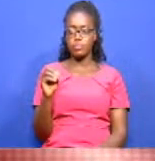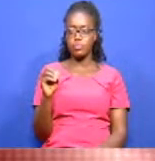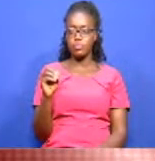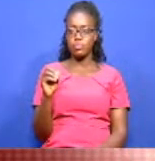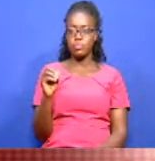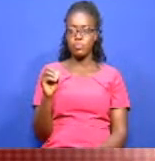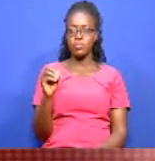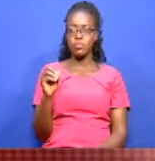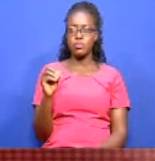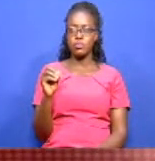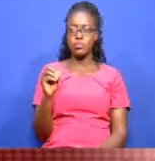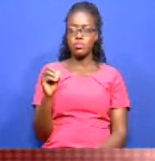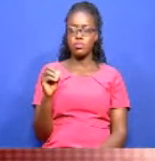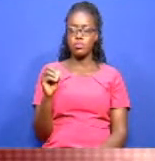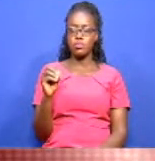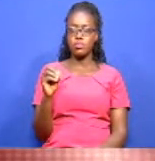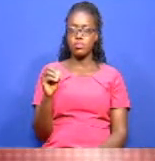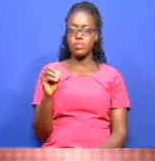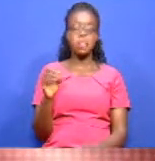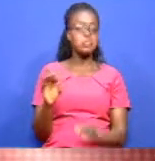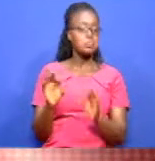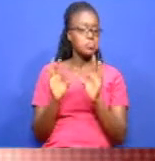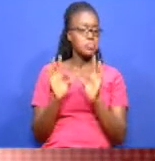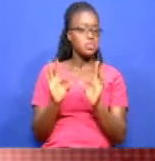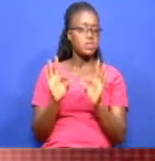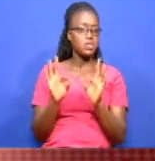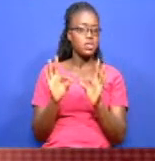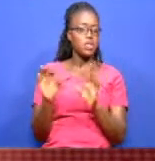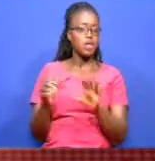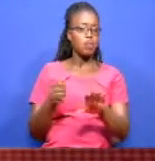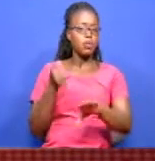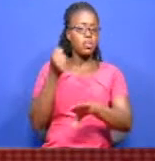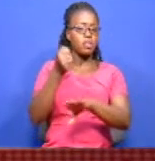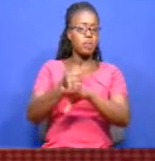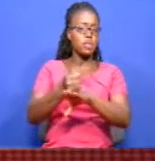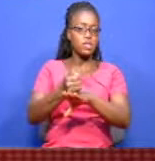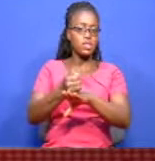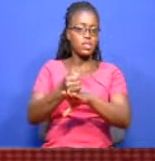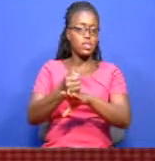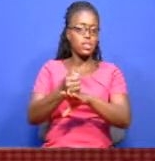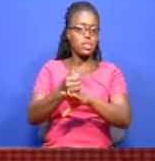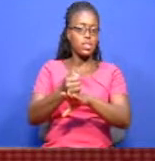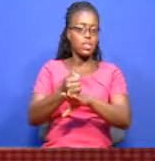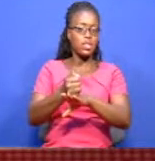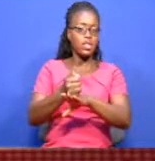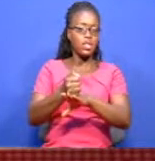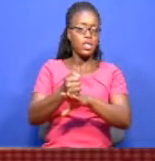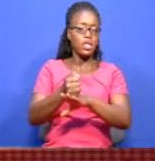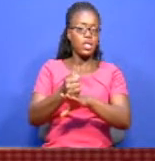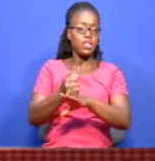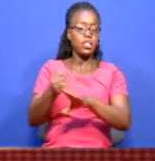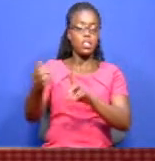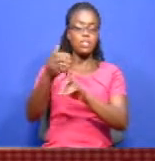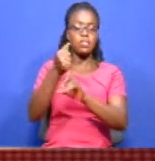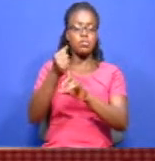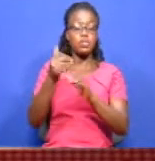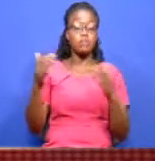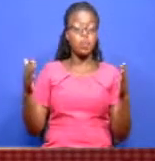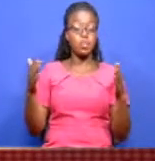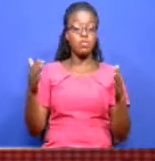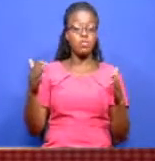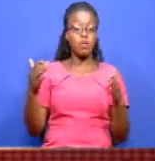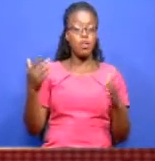This is quite a prestigious appointment and a major accomplishment to one of our